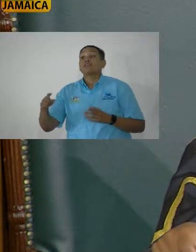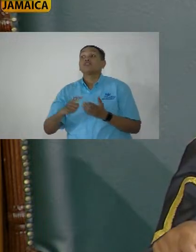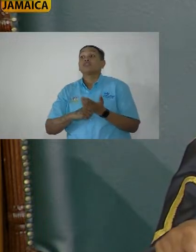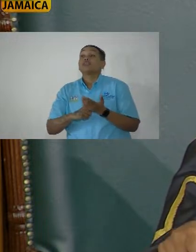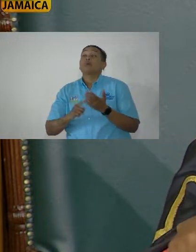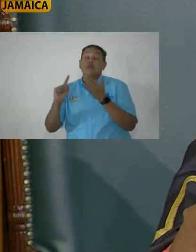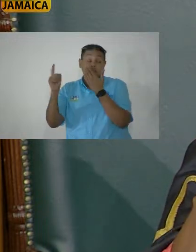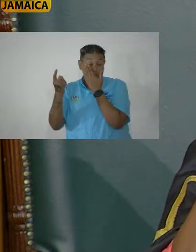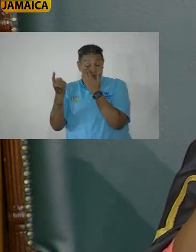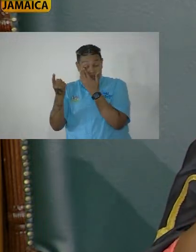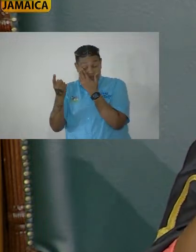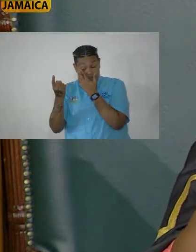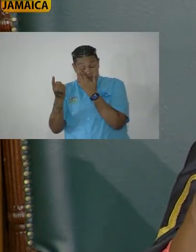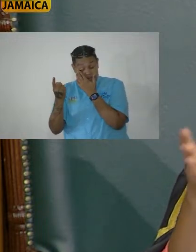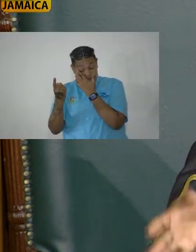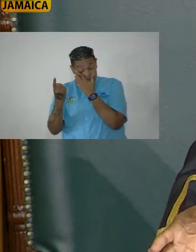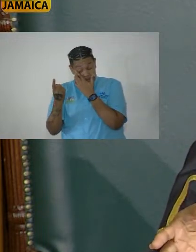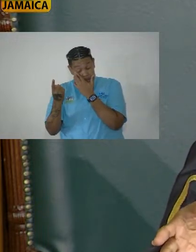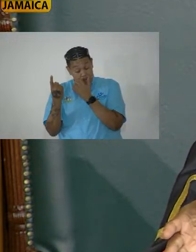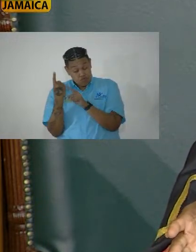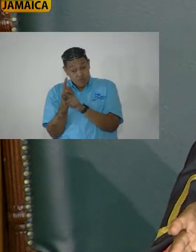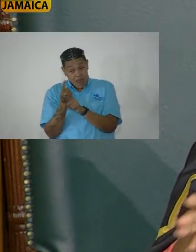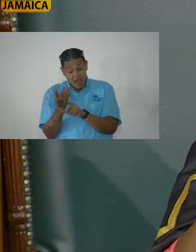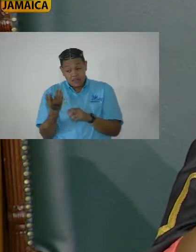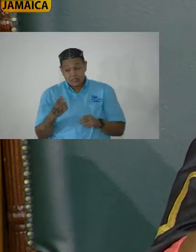debate, and quite correctly so.